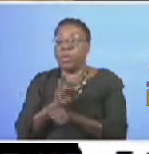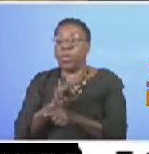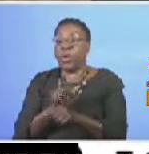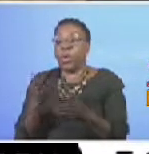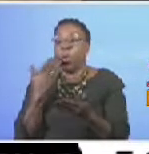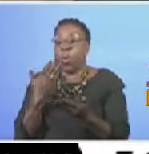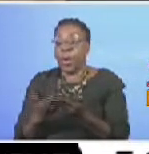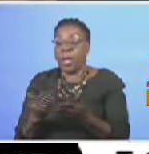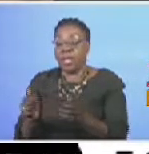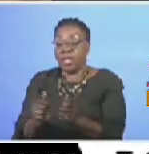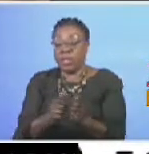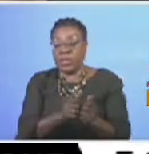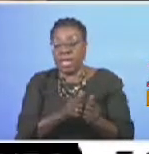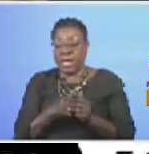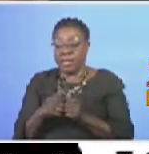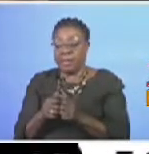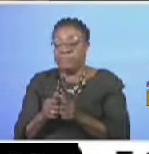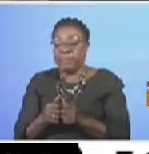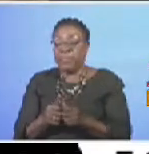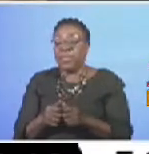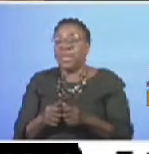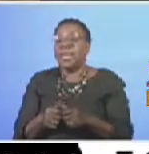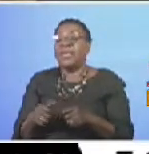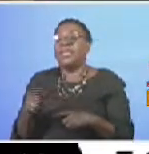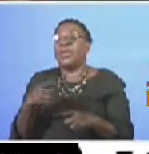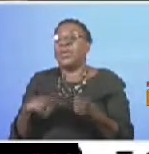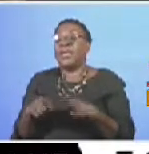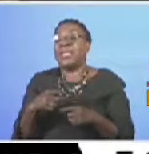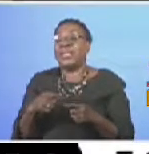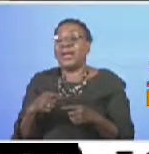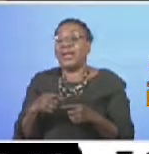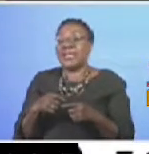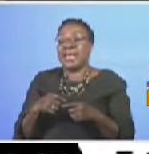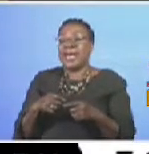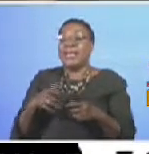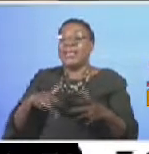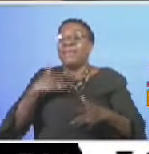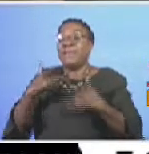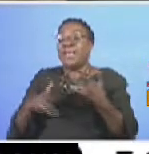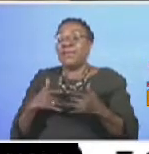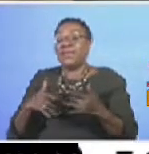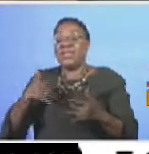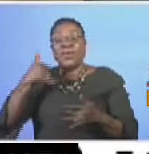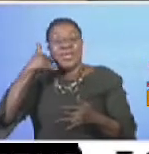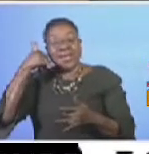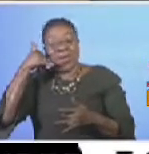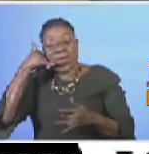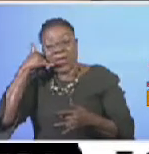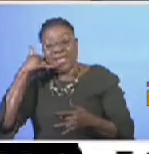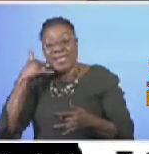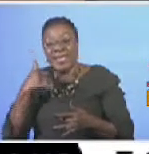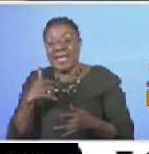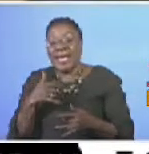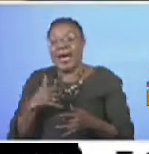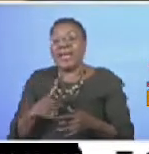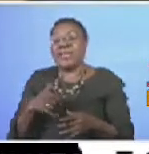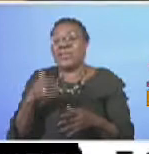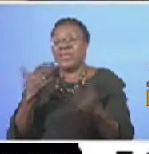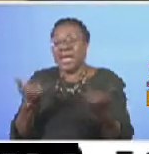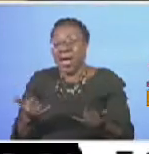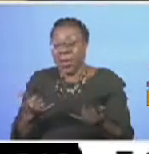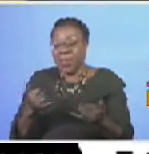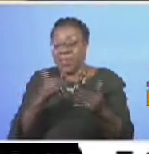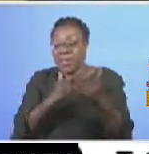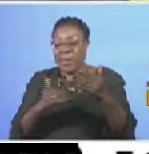So what was the feeling when she got that call on the promotion to the top level? I can't even describe the feeling